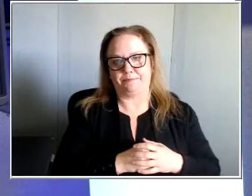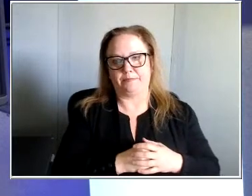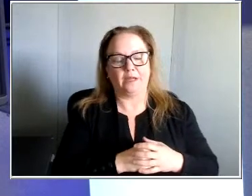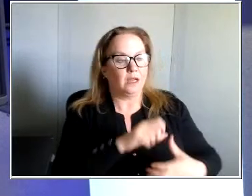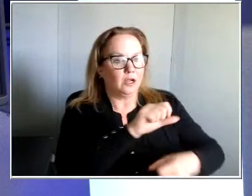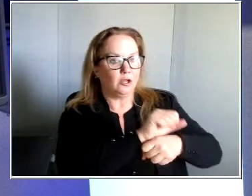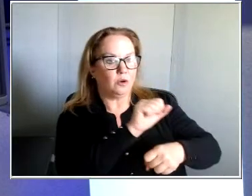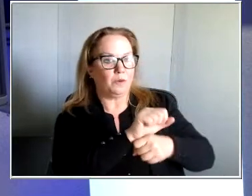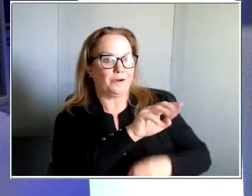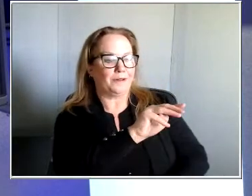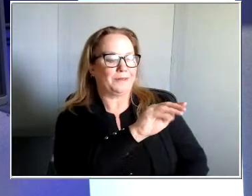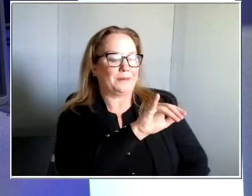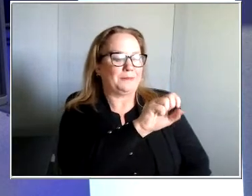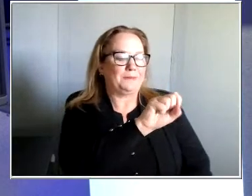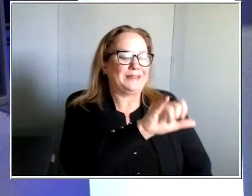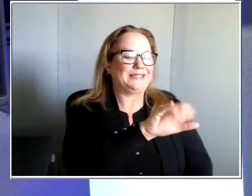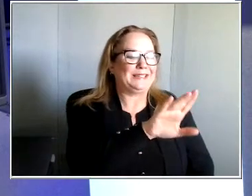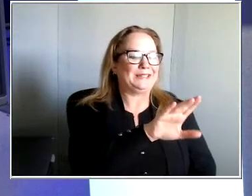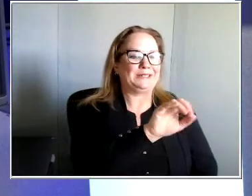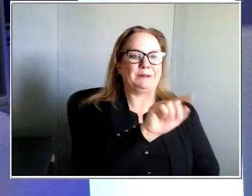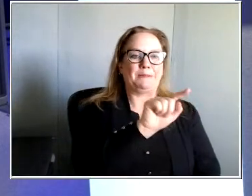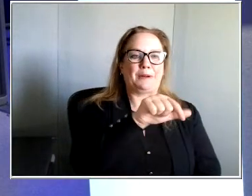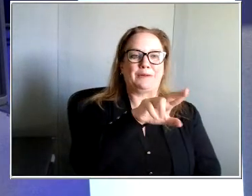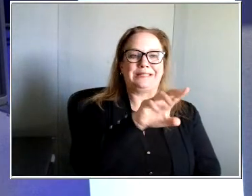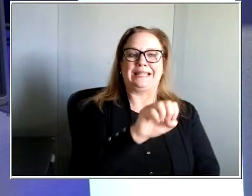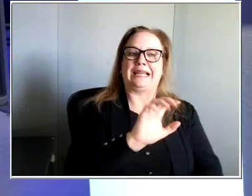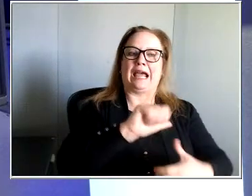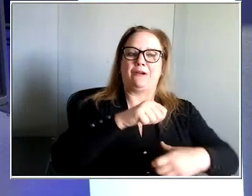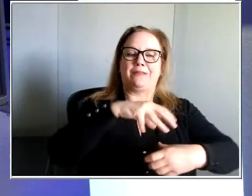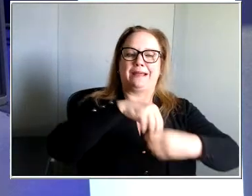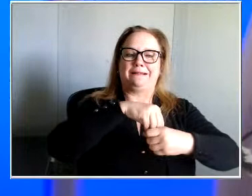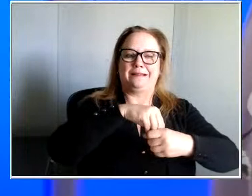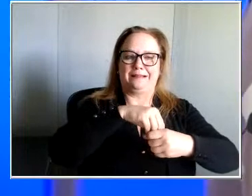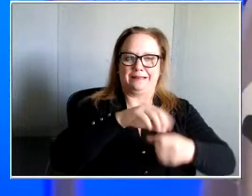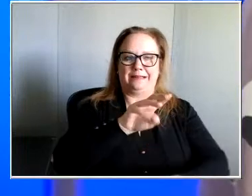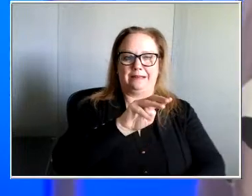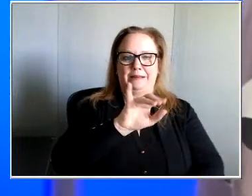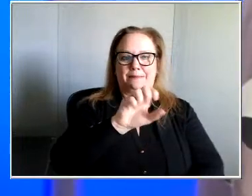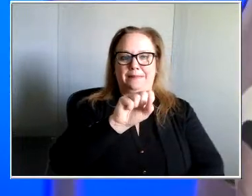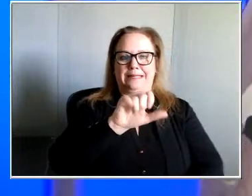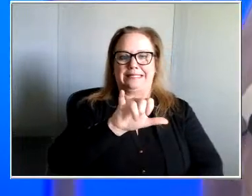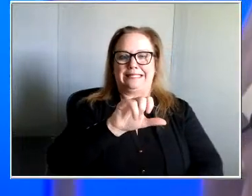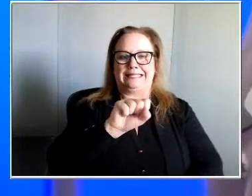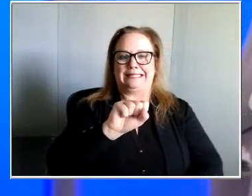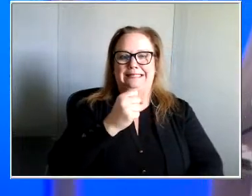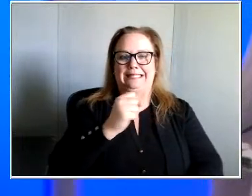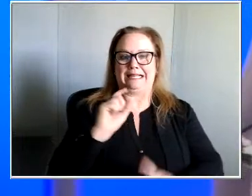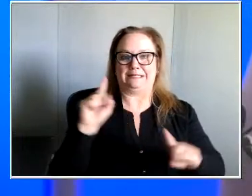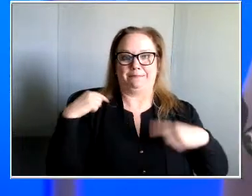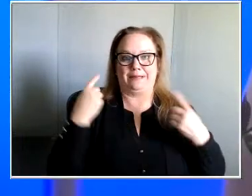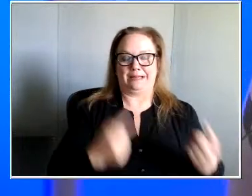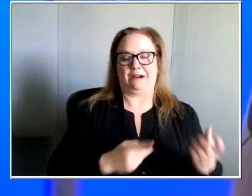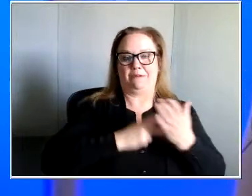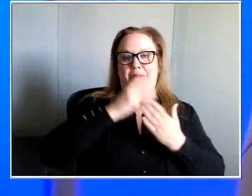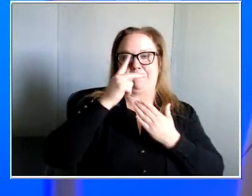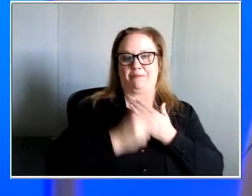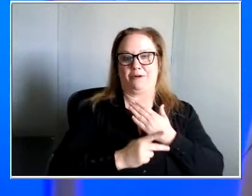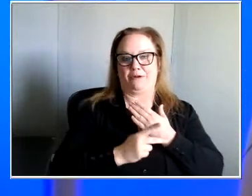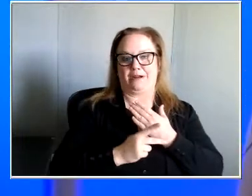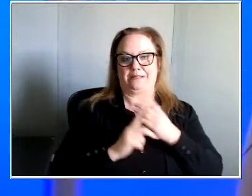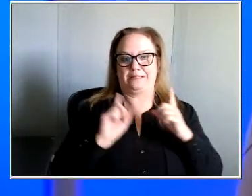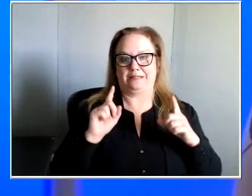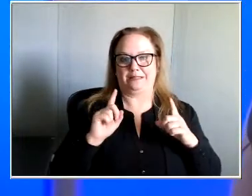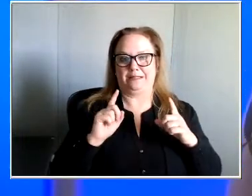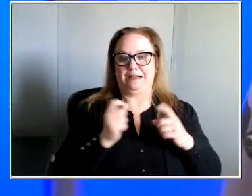Missy's Boutique. How do they fit into that recovery plan? Yeah, so Missy's has been a part of our program offerings for the last